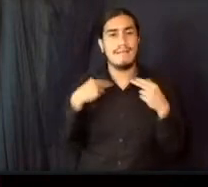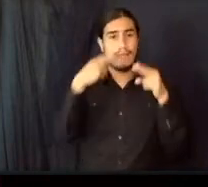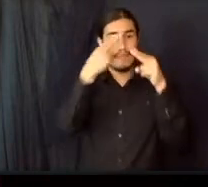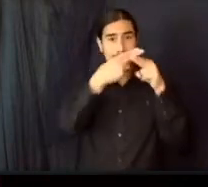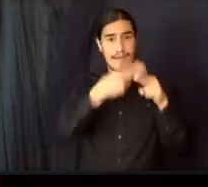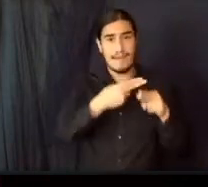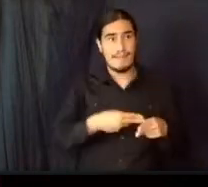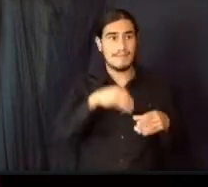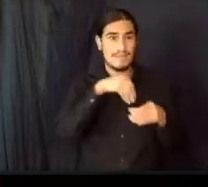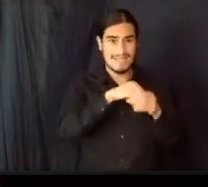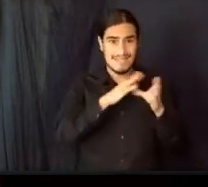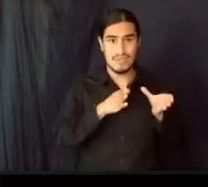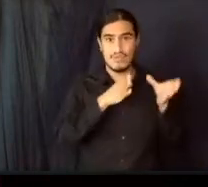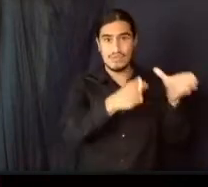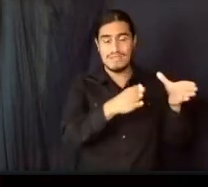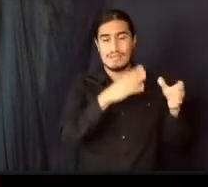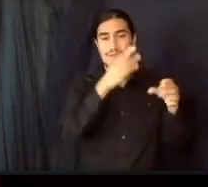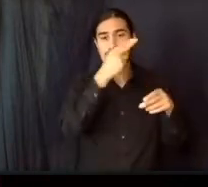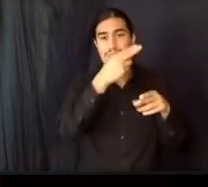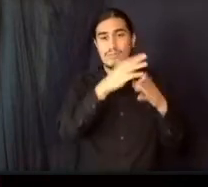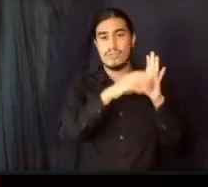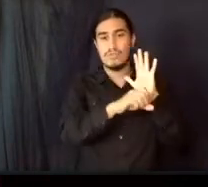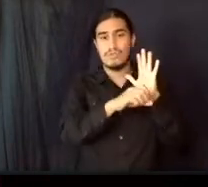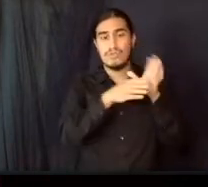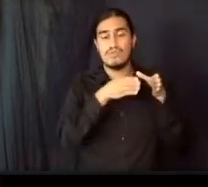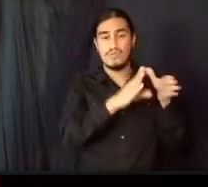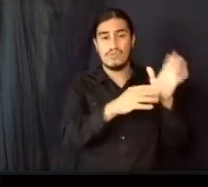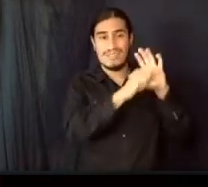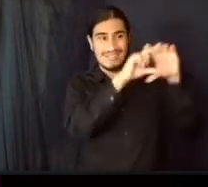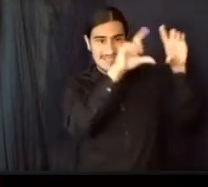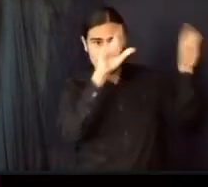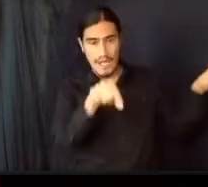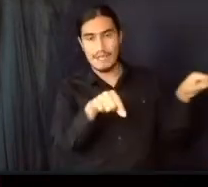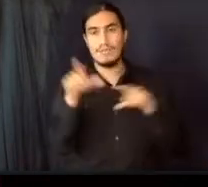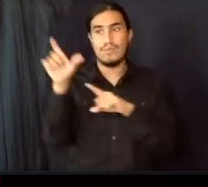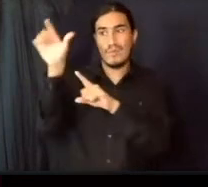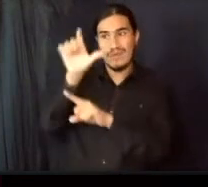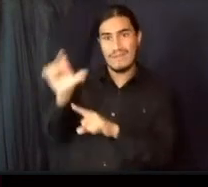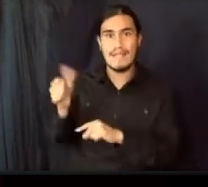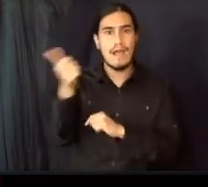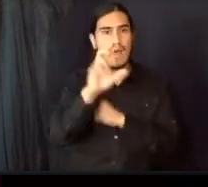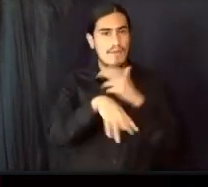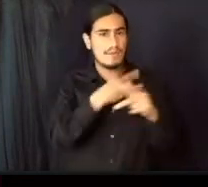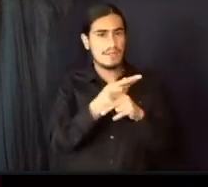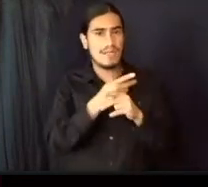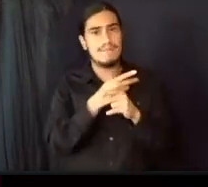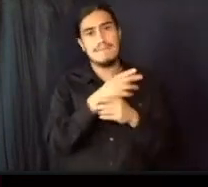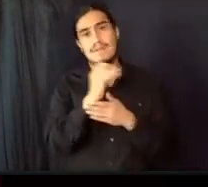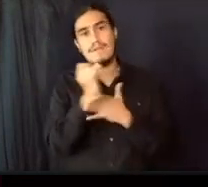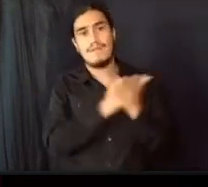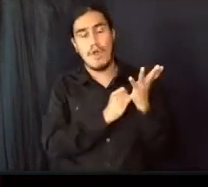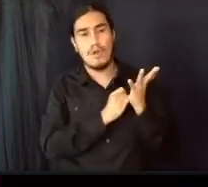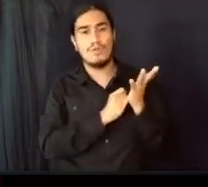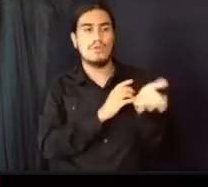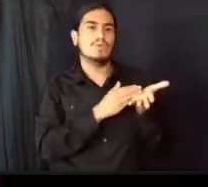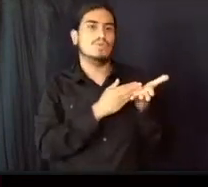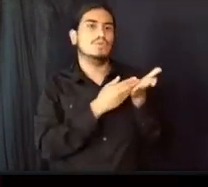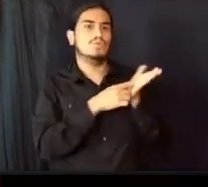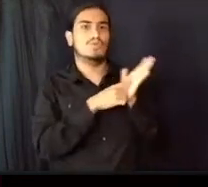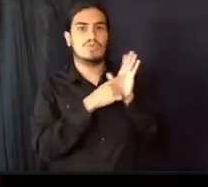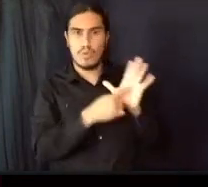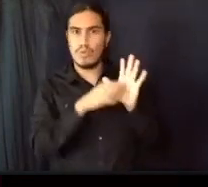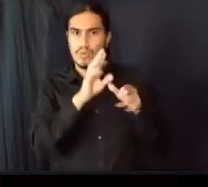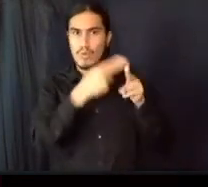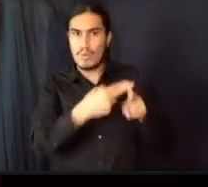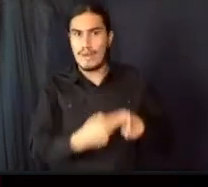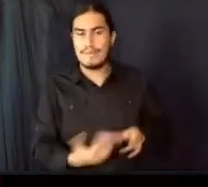street signs, graffitis, and other forms of art. The claims of the organizations and initiatives